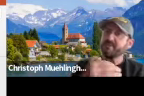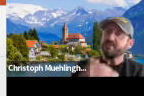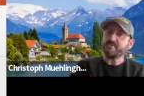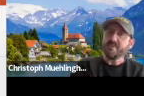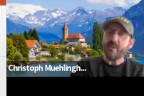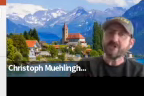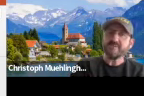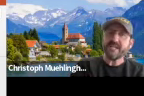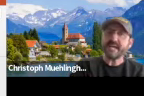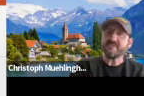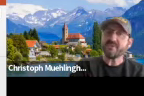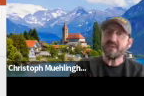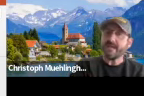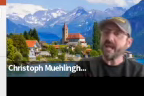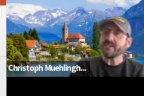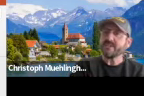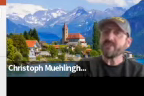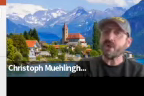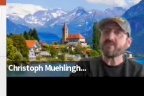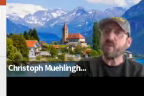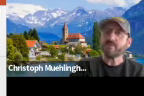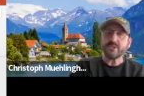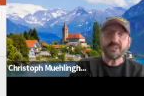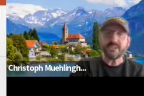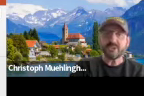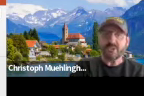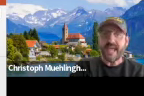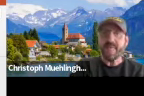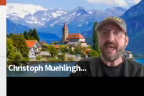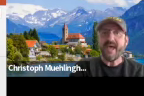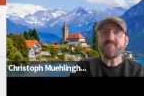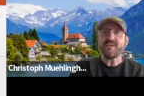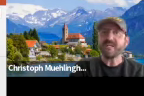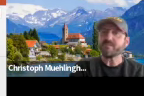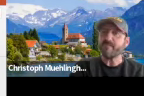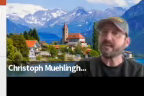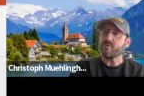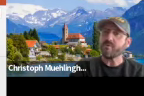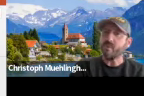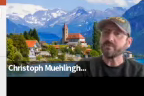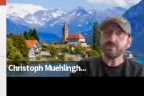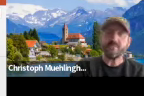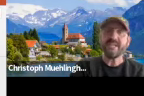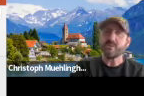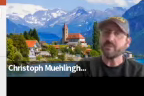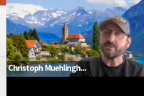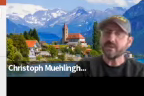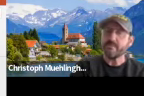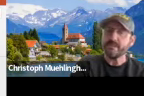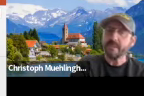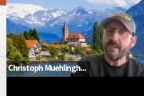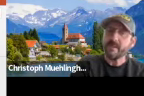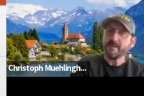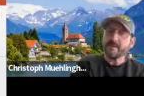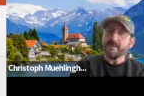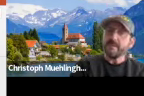that difference between positives and negatives in electricity is called voltage. And here it just tells MV means micro voltage or millivoltage, sorry,